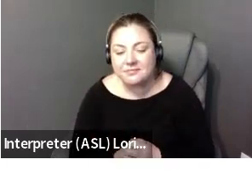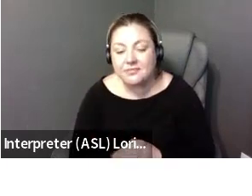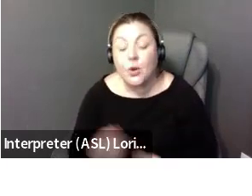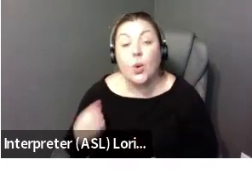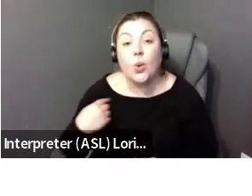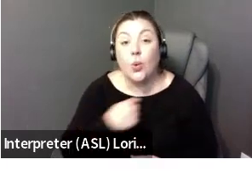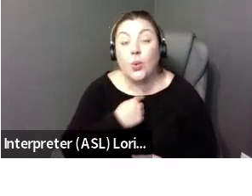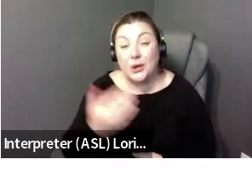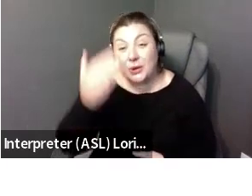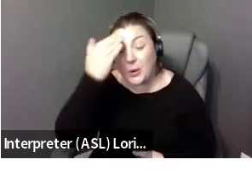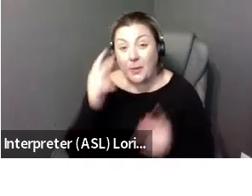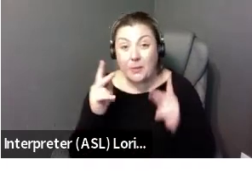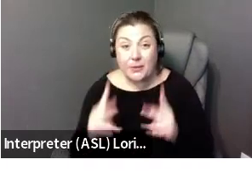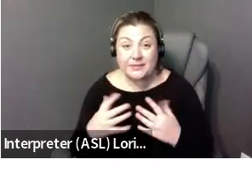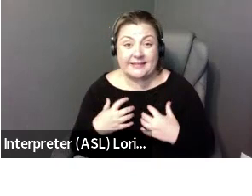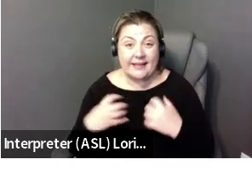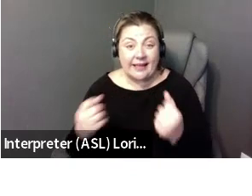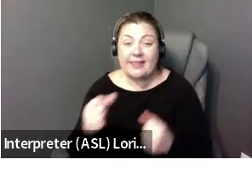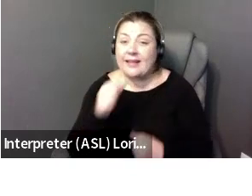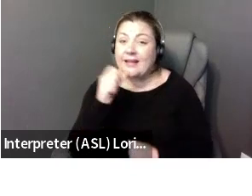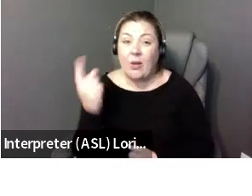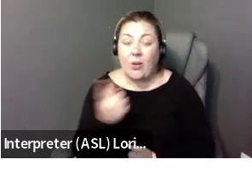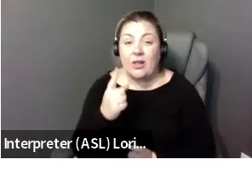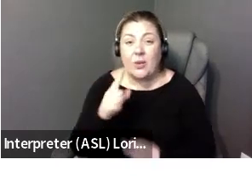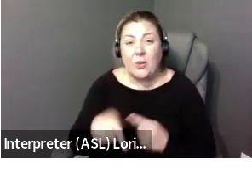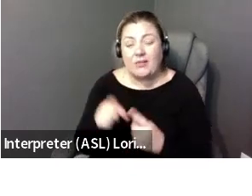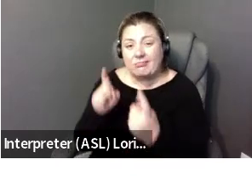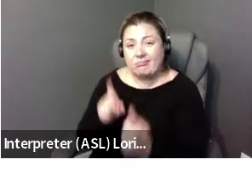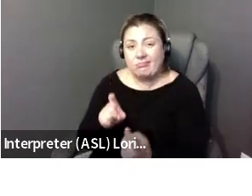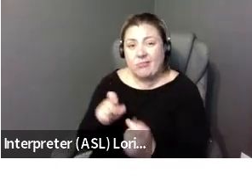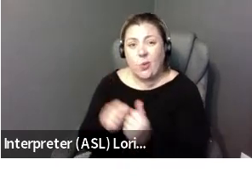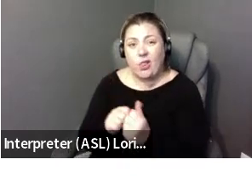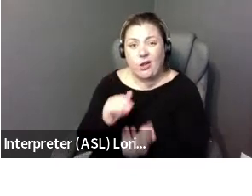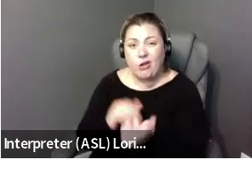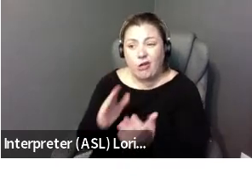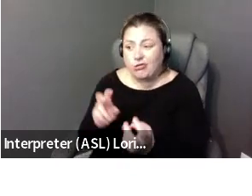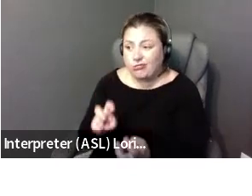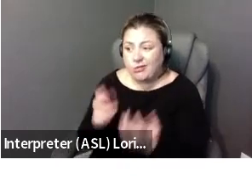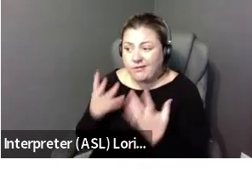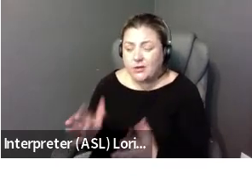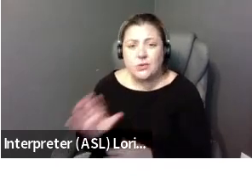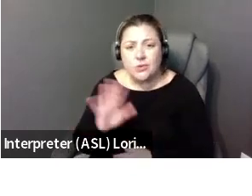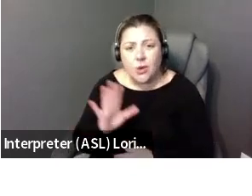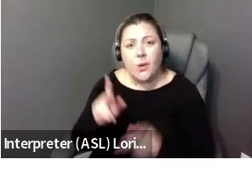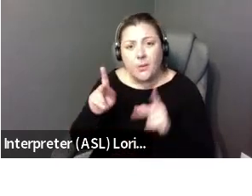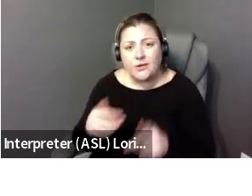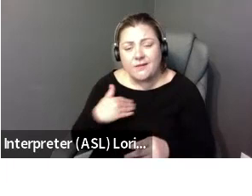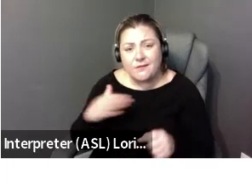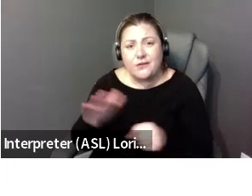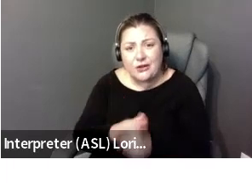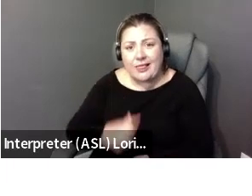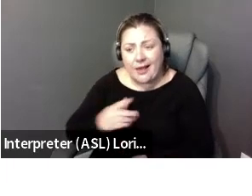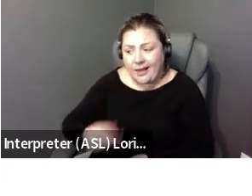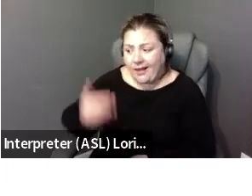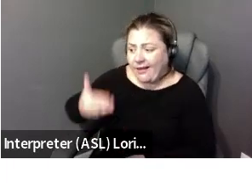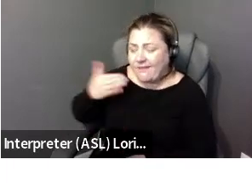just the sum of their clinical encounters. And though the types of services that a CIE may offer can vary depending